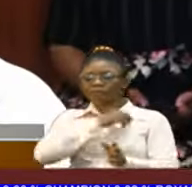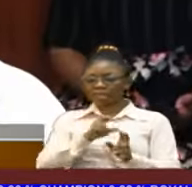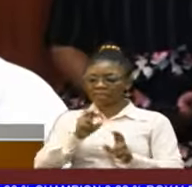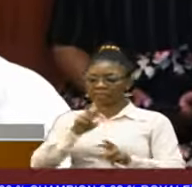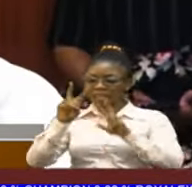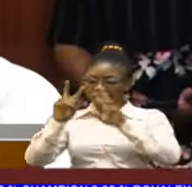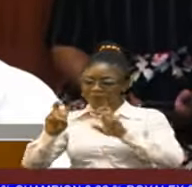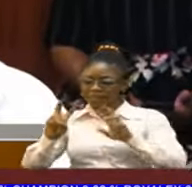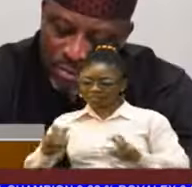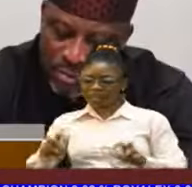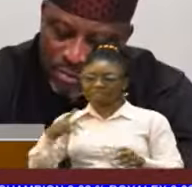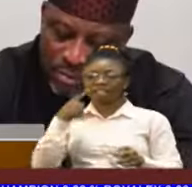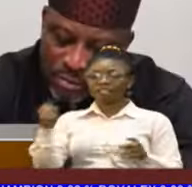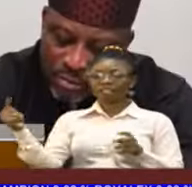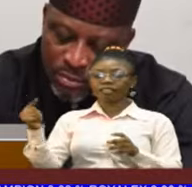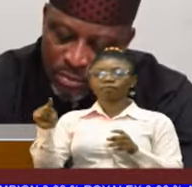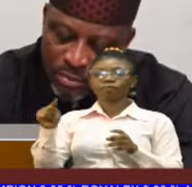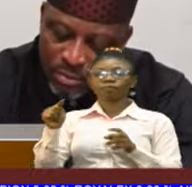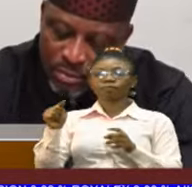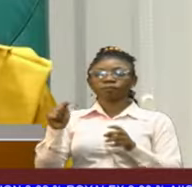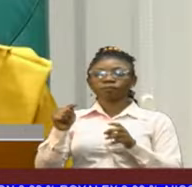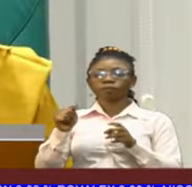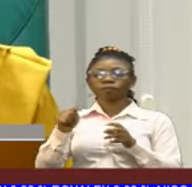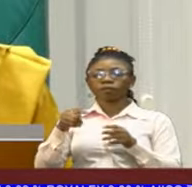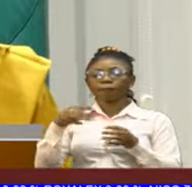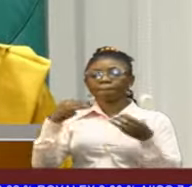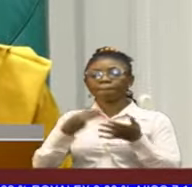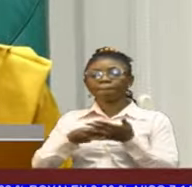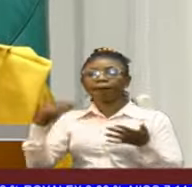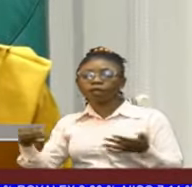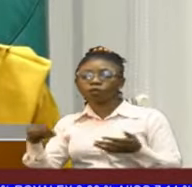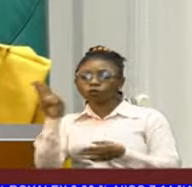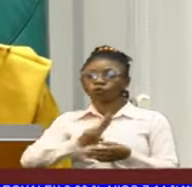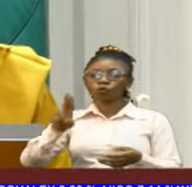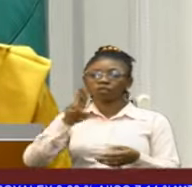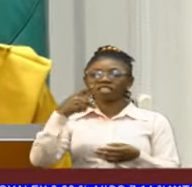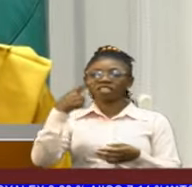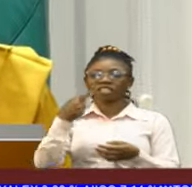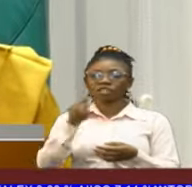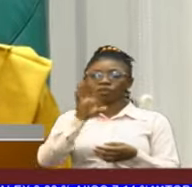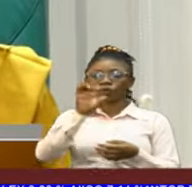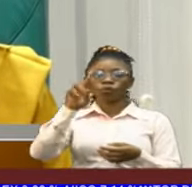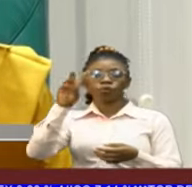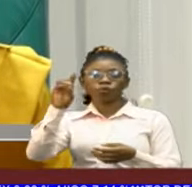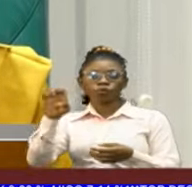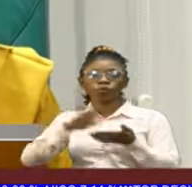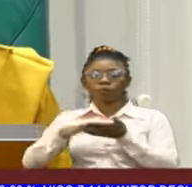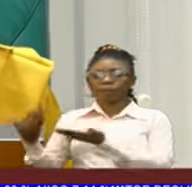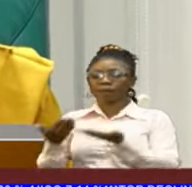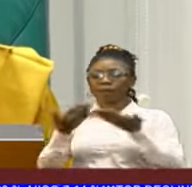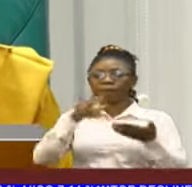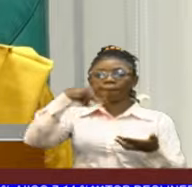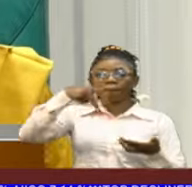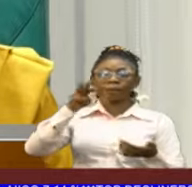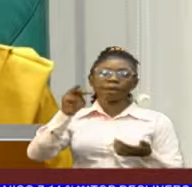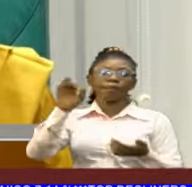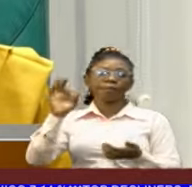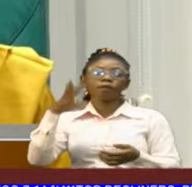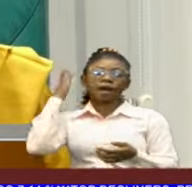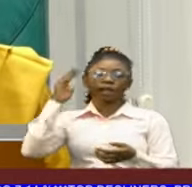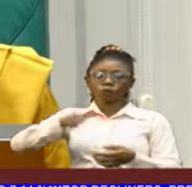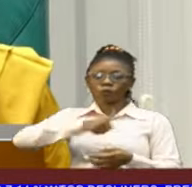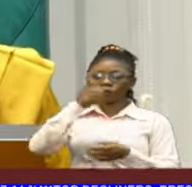investigated. The direct sale, direct purchase, using the crude to bring in the PMS, and other value chain associated